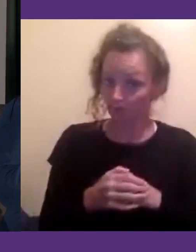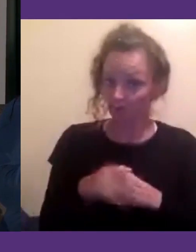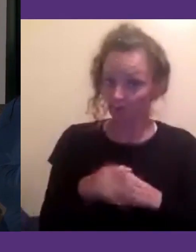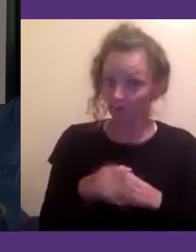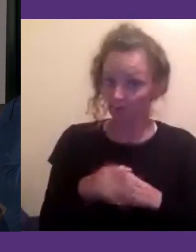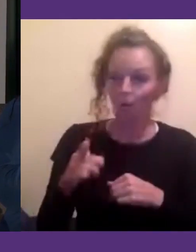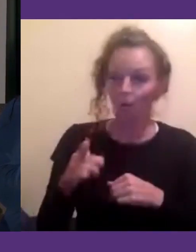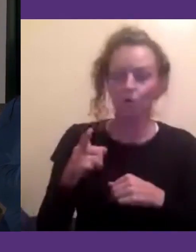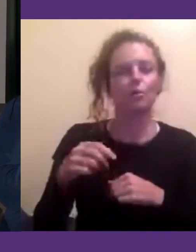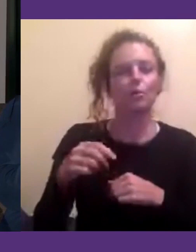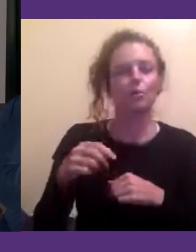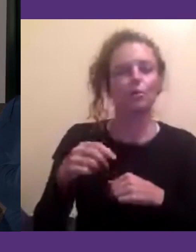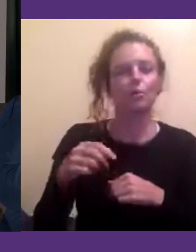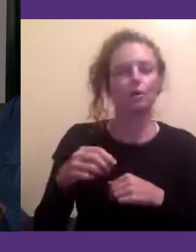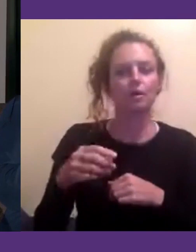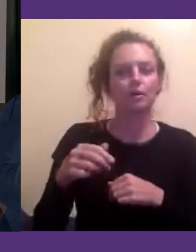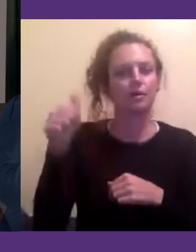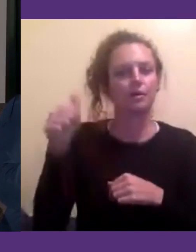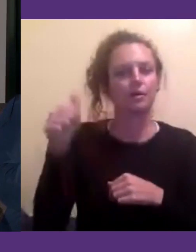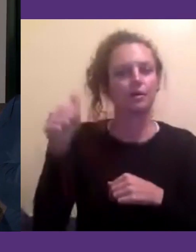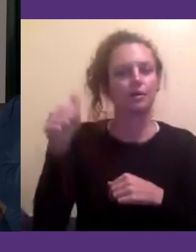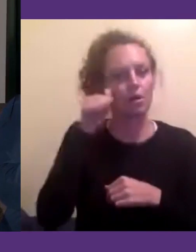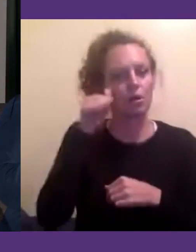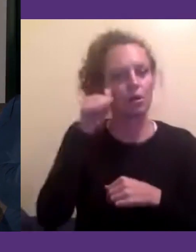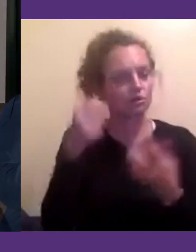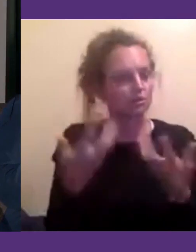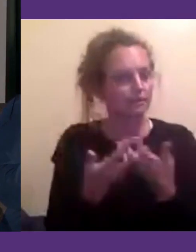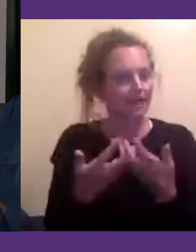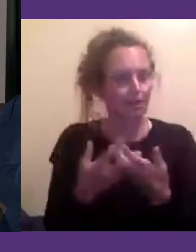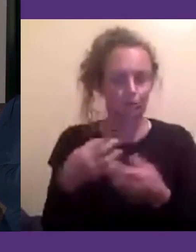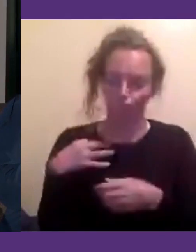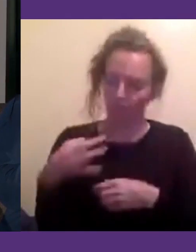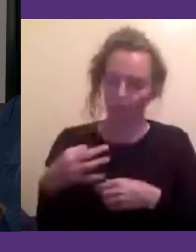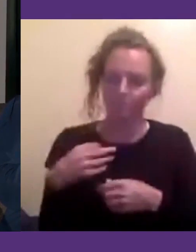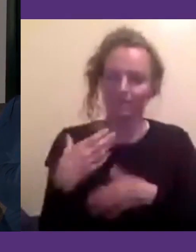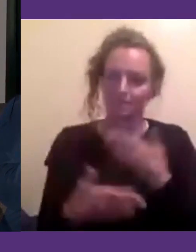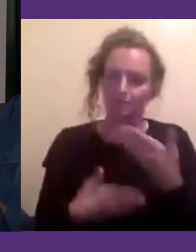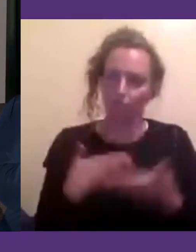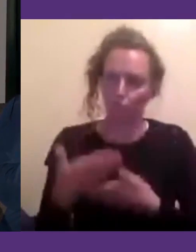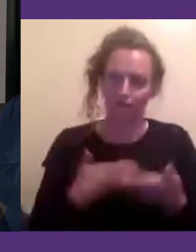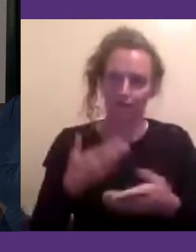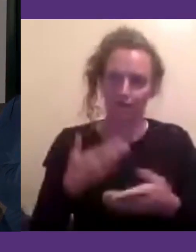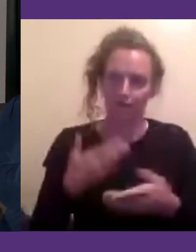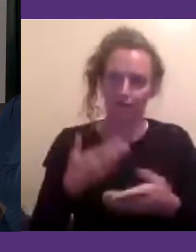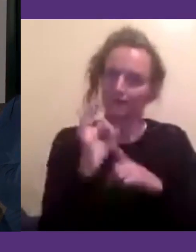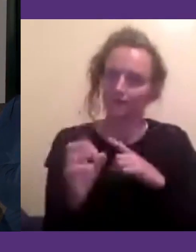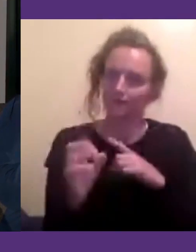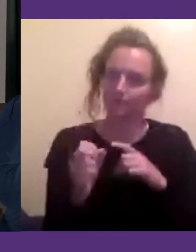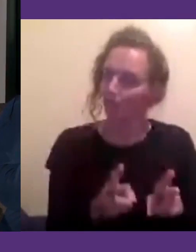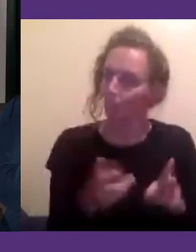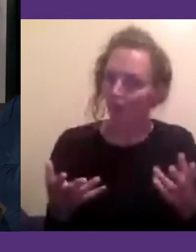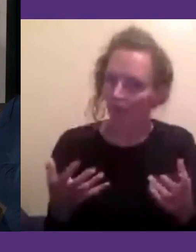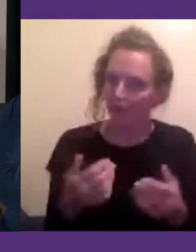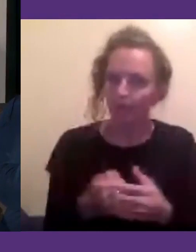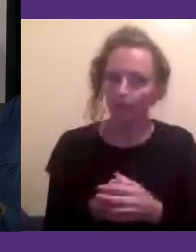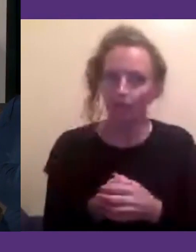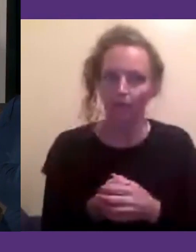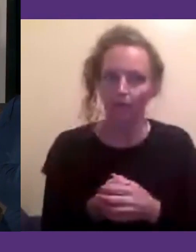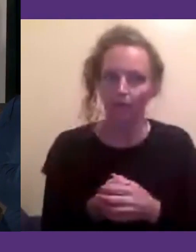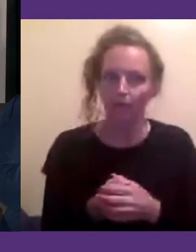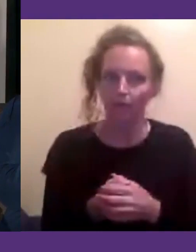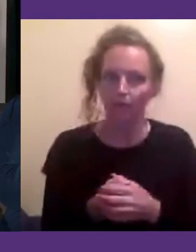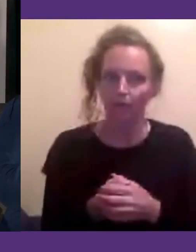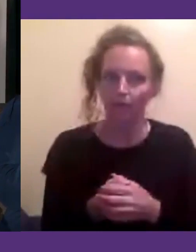clear that that's done in a particular way in relation to disability? Or is it just invisible? It's built into what you're doing. I